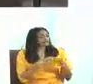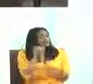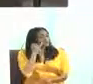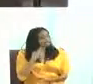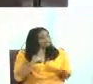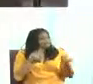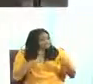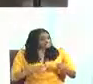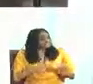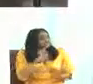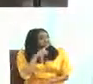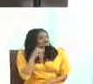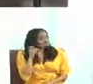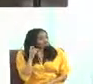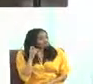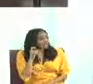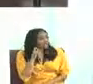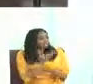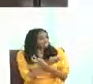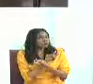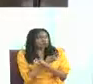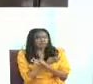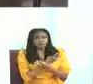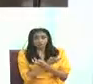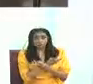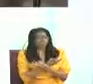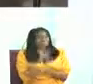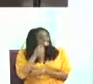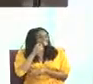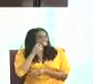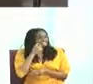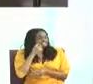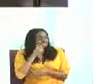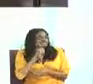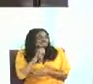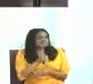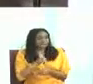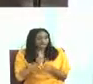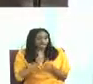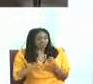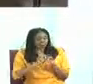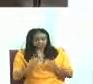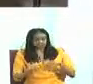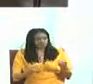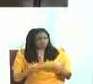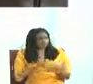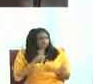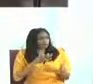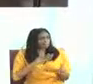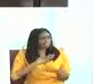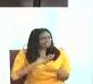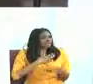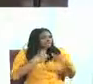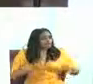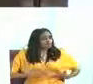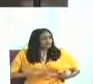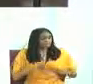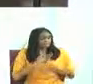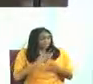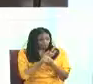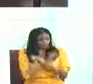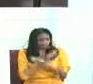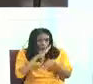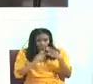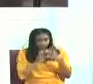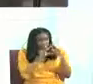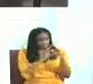bone, the skin is no longer falling from my body. My tendons are not connected. I'm in the right